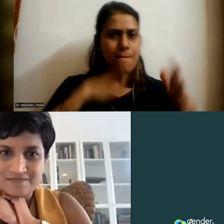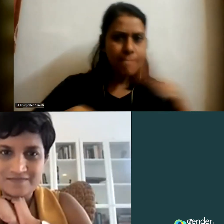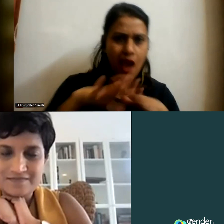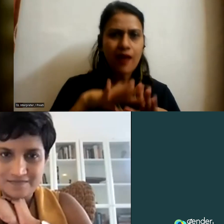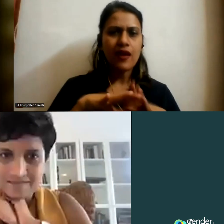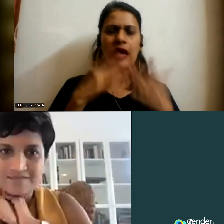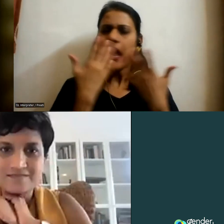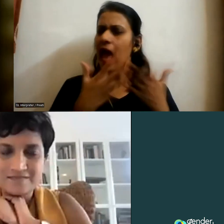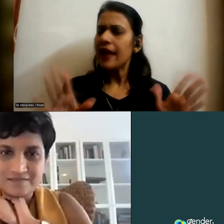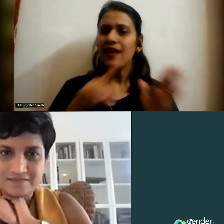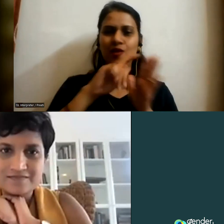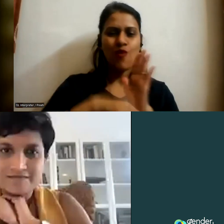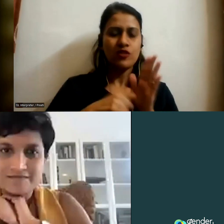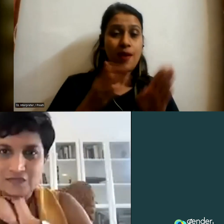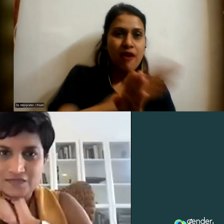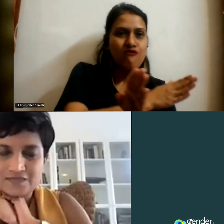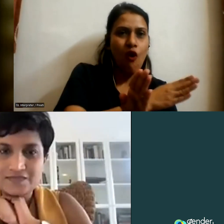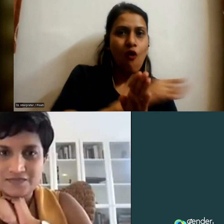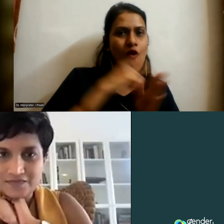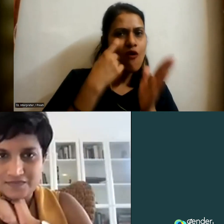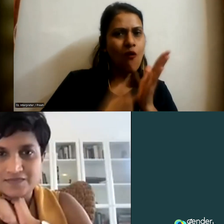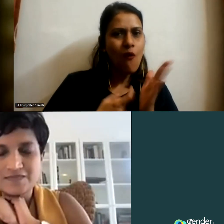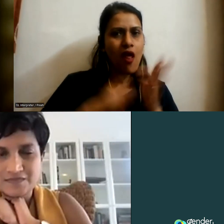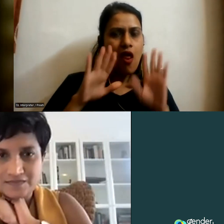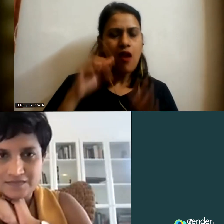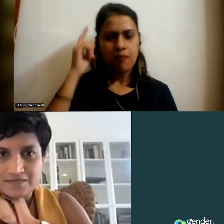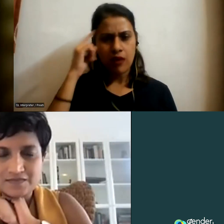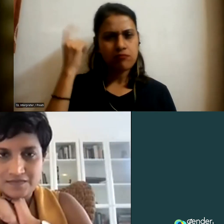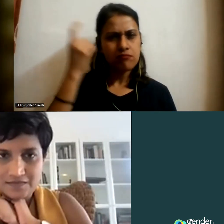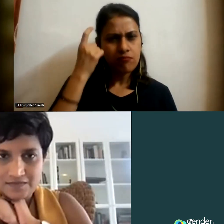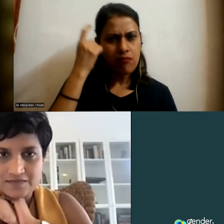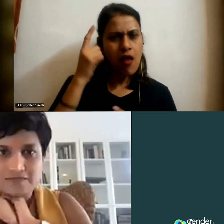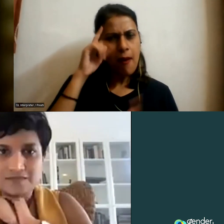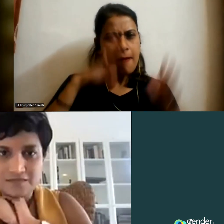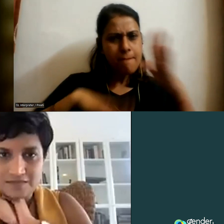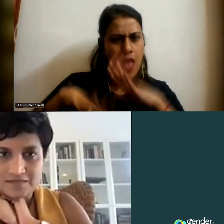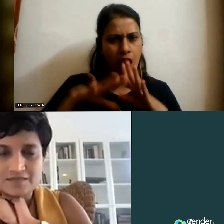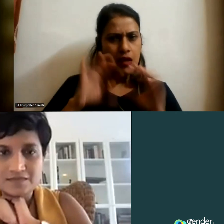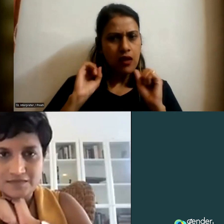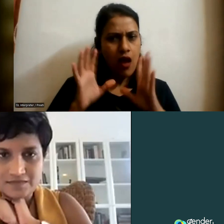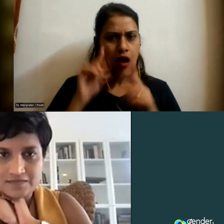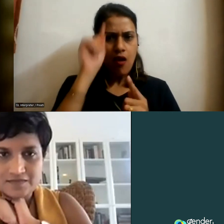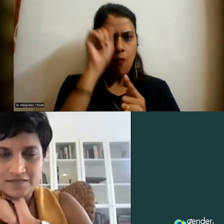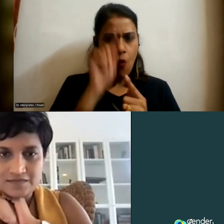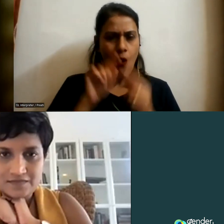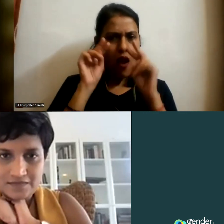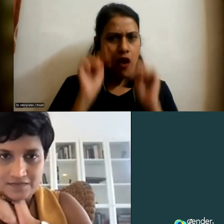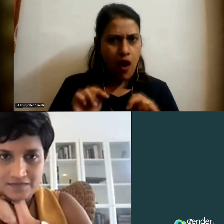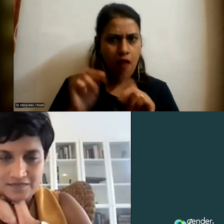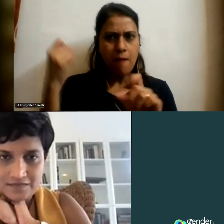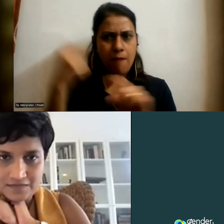or anything that we start off with. But once you're there and once you've started kind of looking at the state, how do you kind of conceptualize? Are there